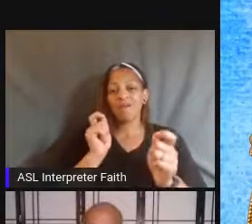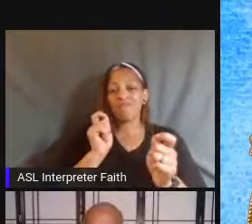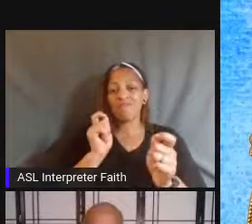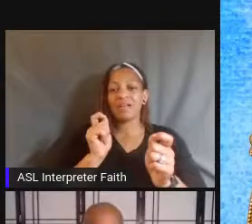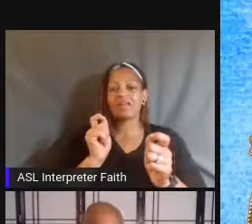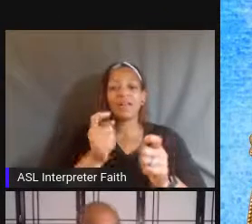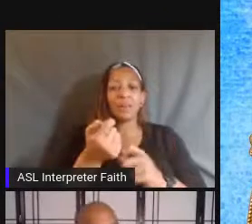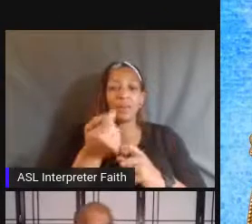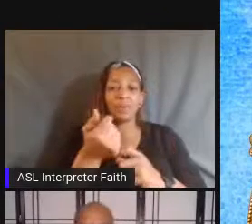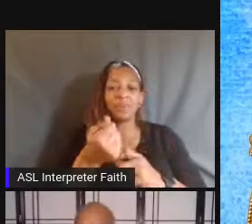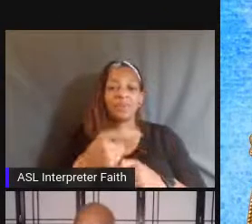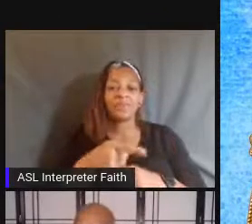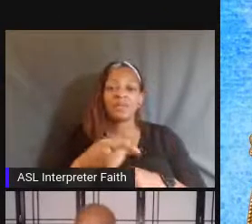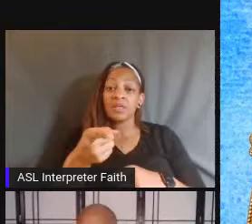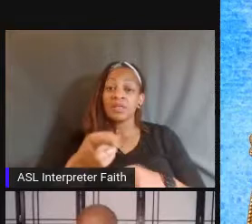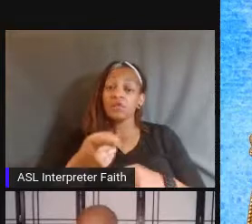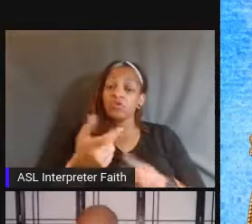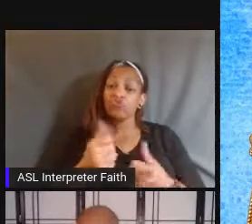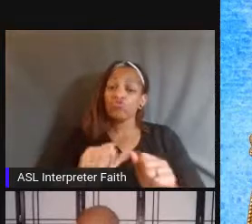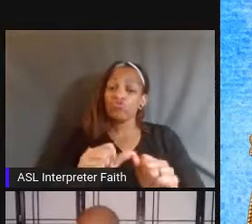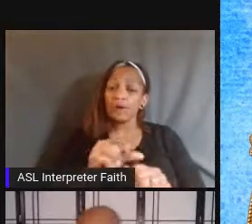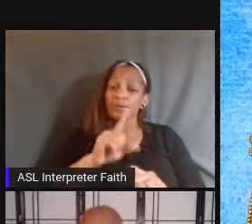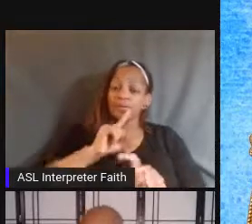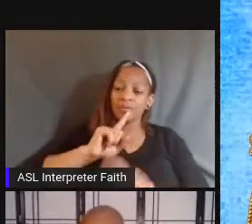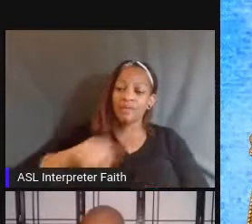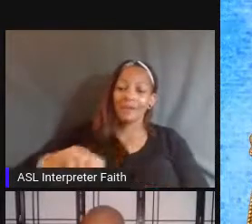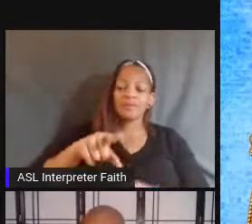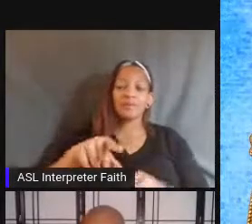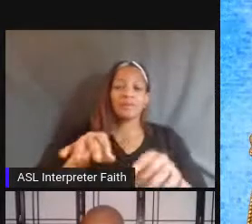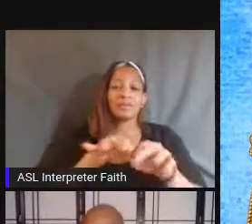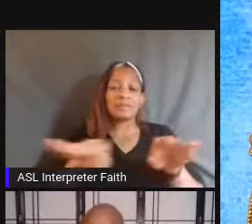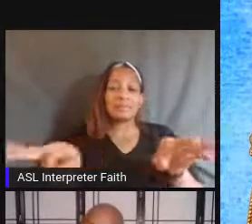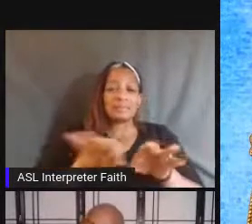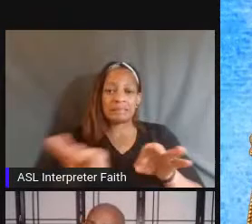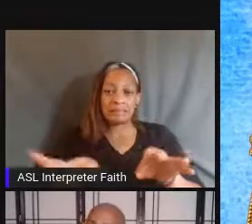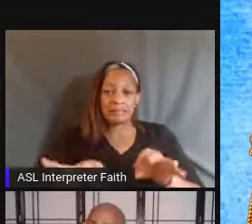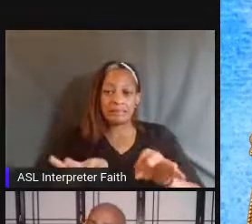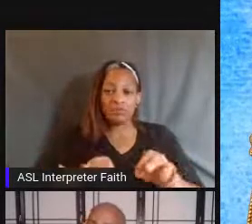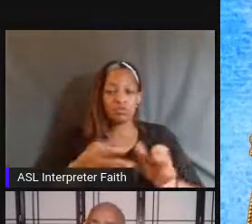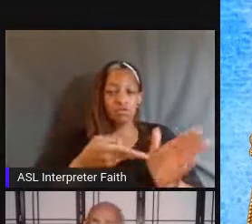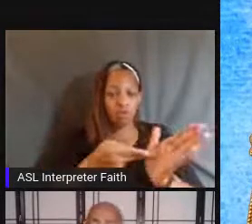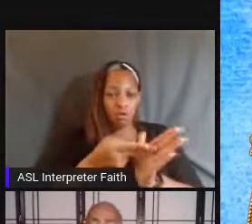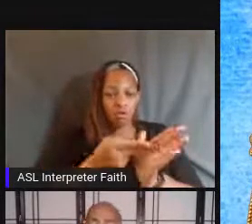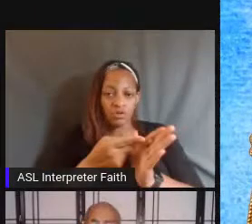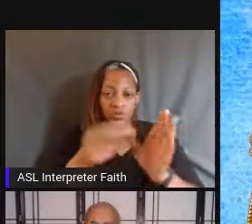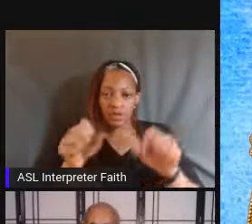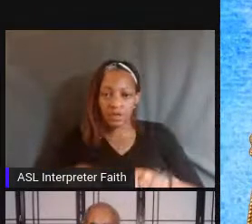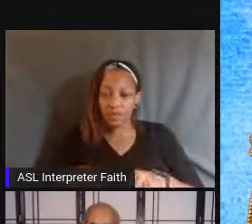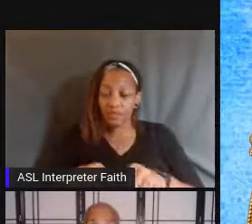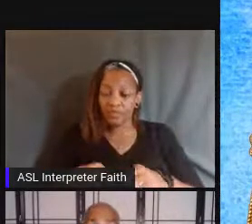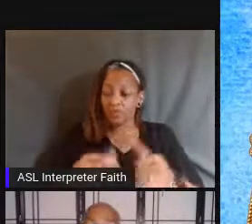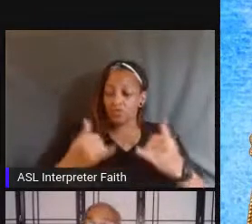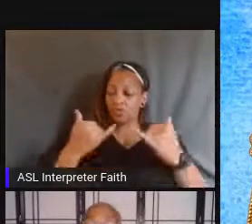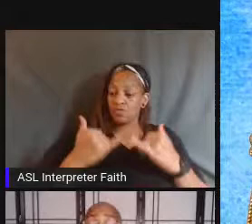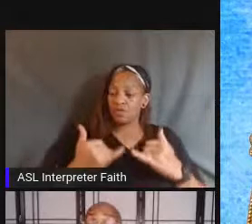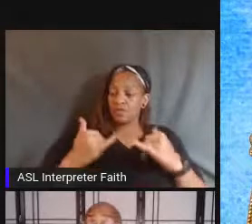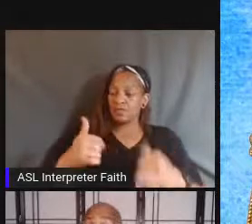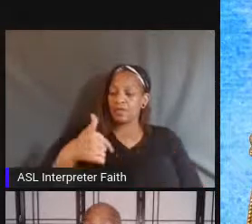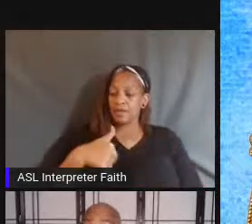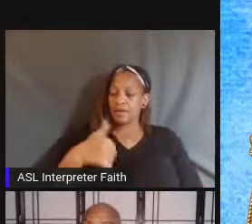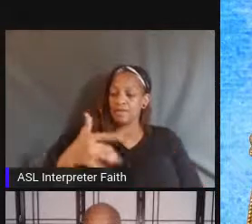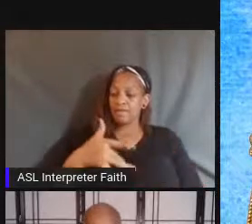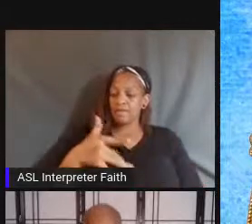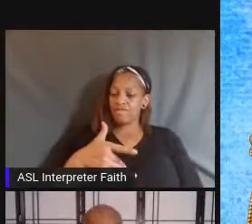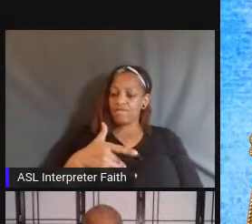Finish the sentence as honestly as you can. Right now, I feel